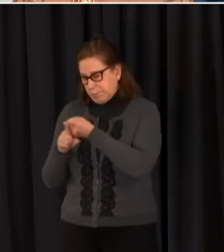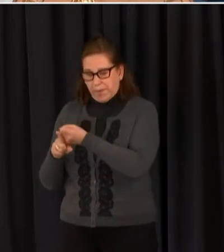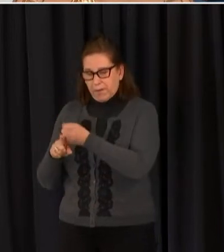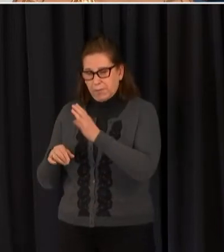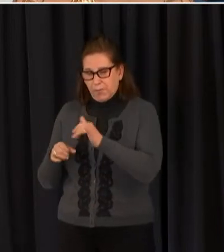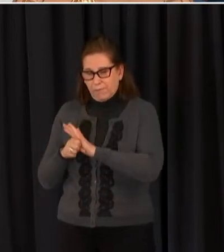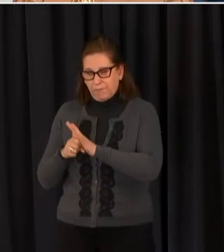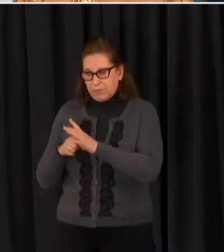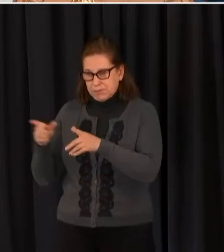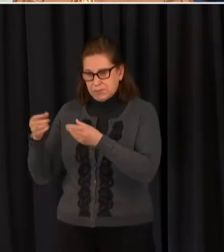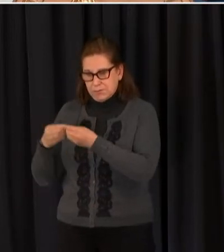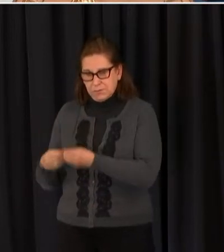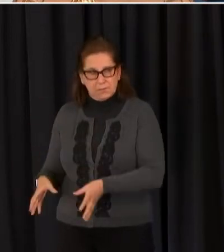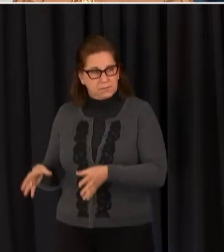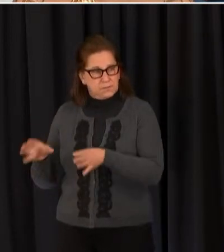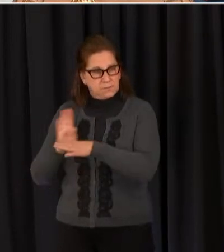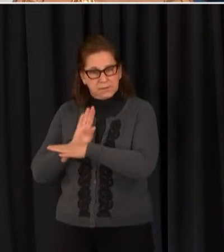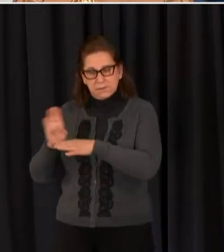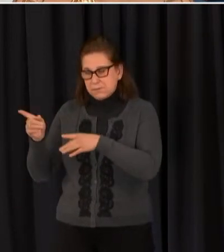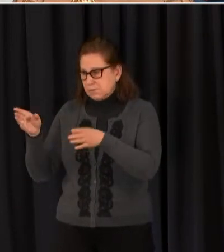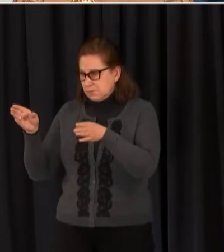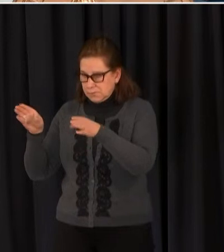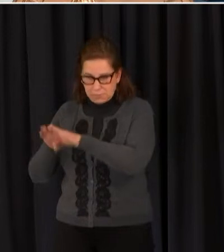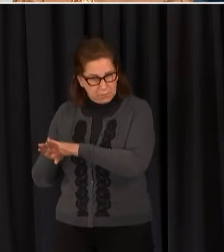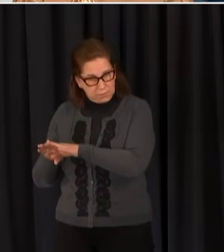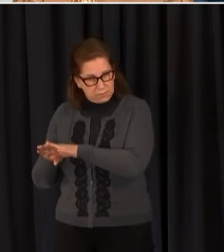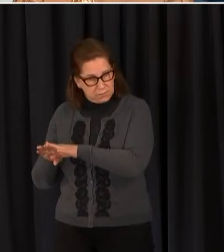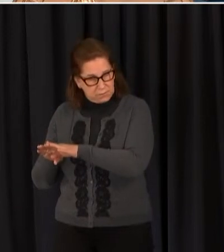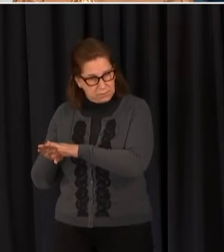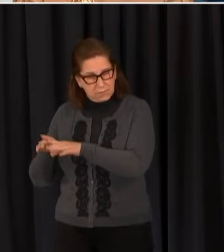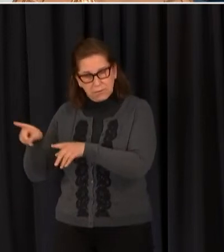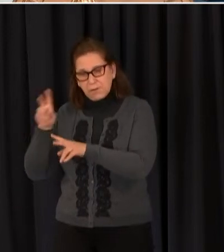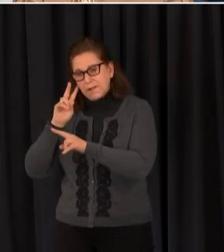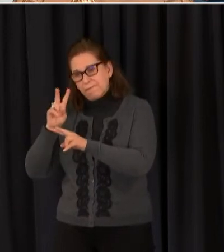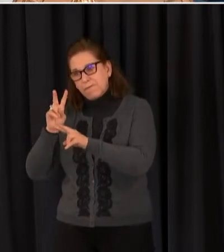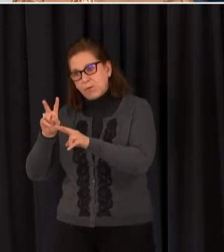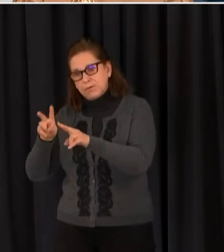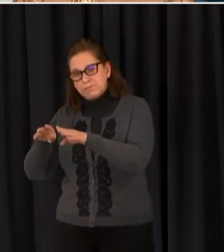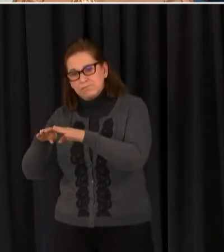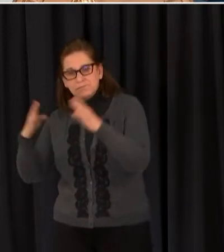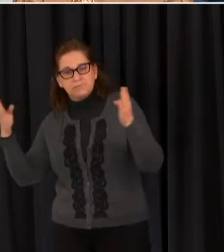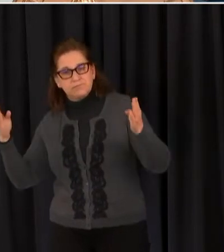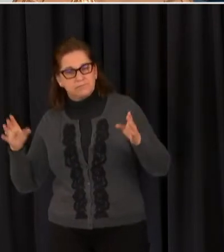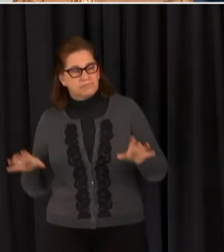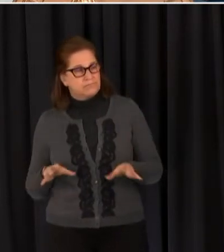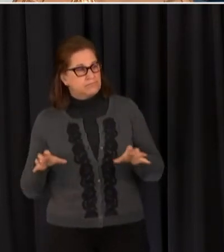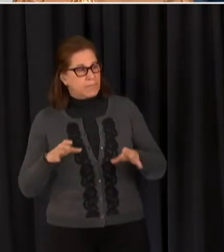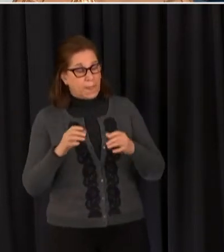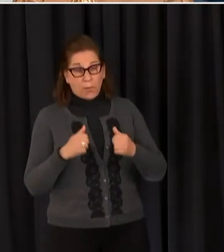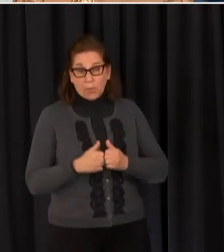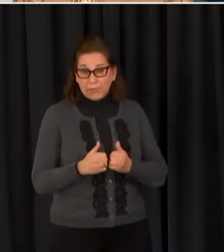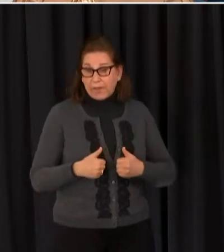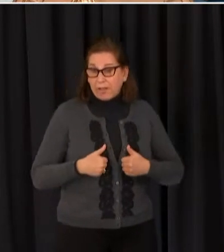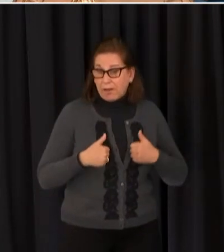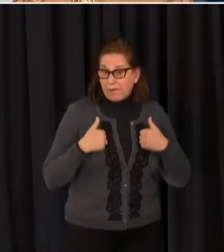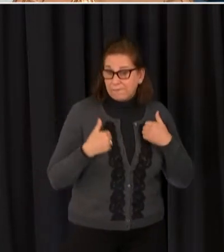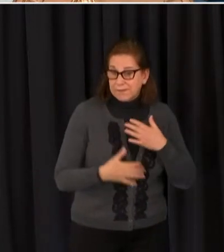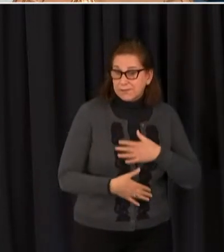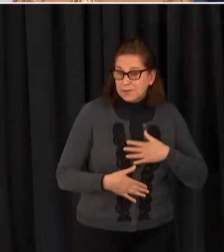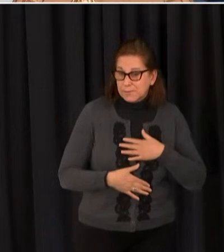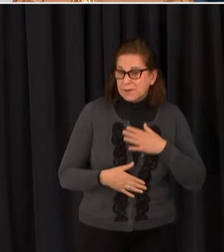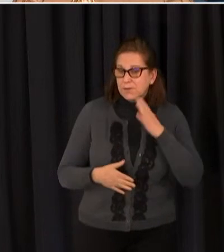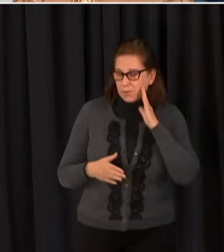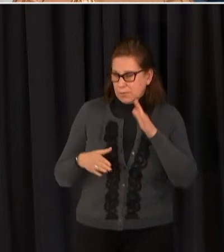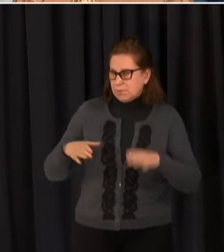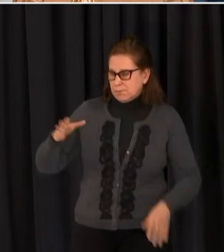looking forward to turning on more activity. So we paused our live entertainment pilot program that